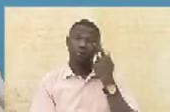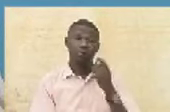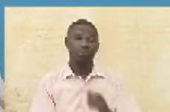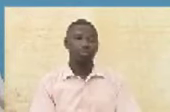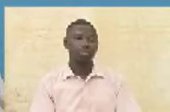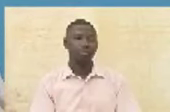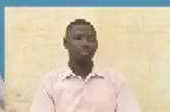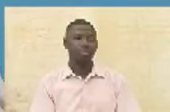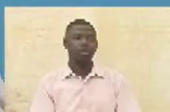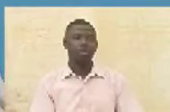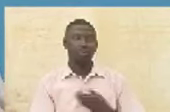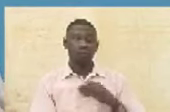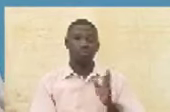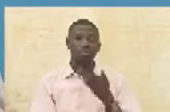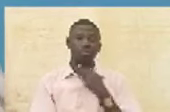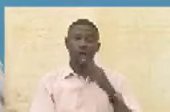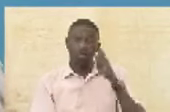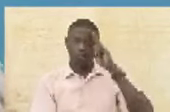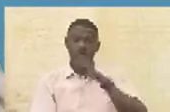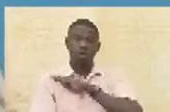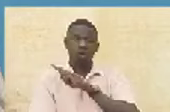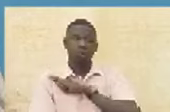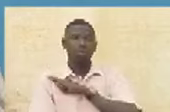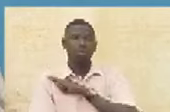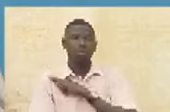$50,000? I went to my brother